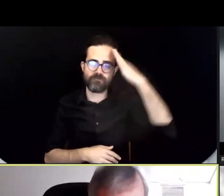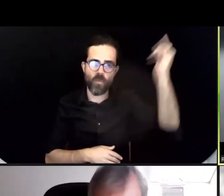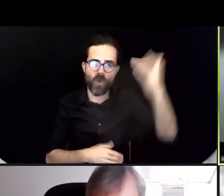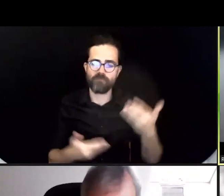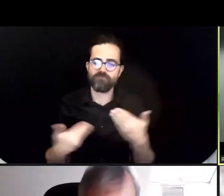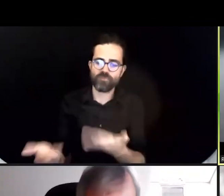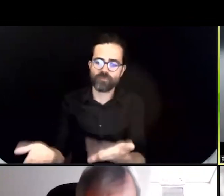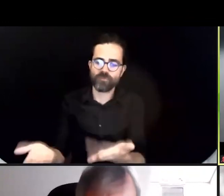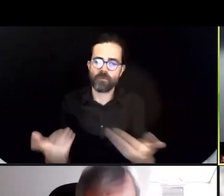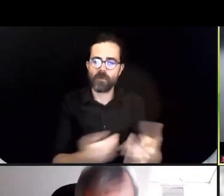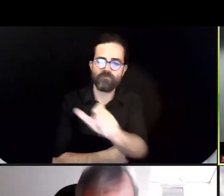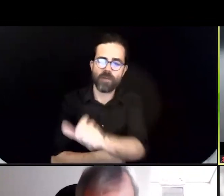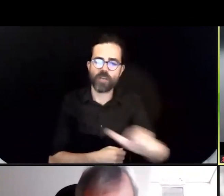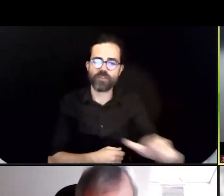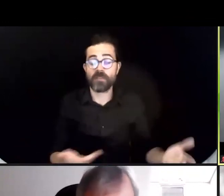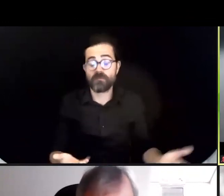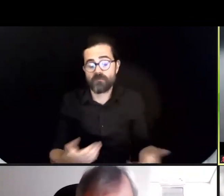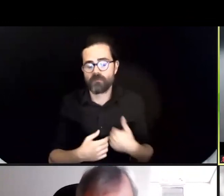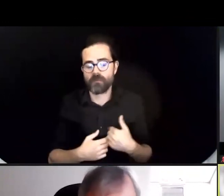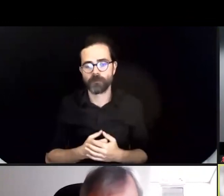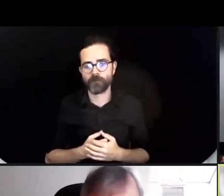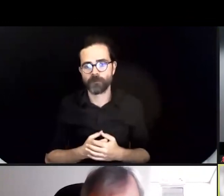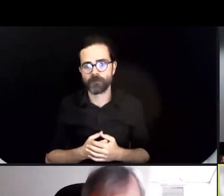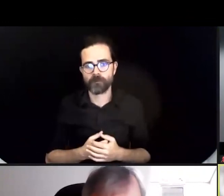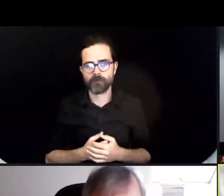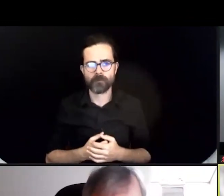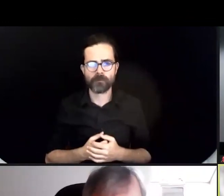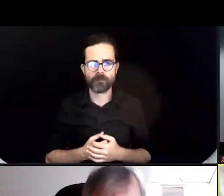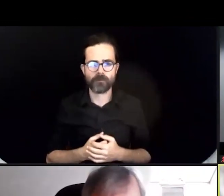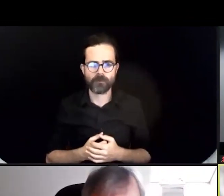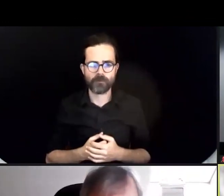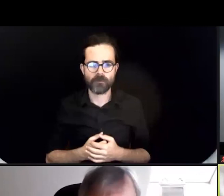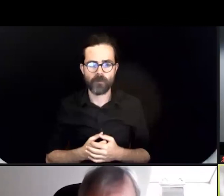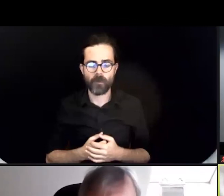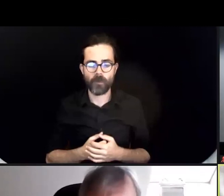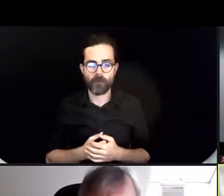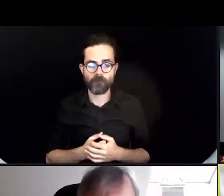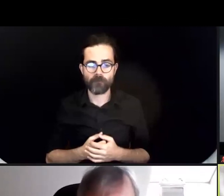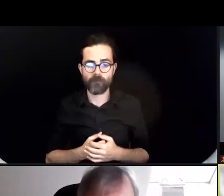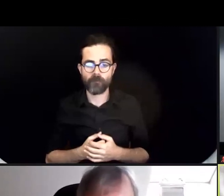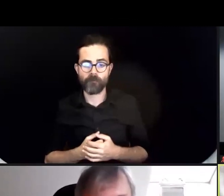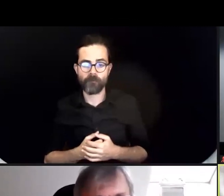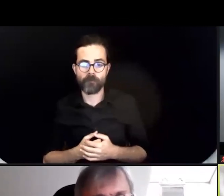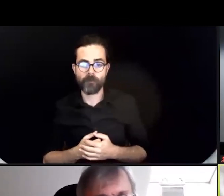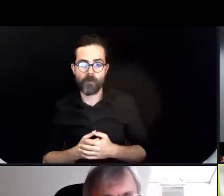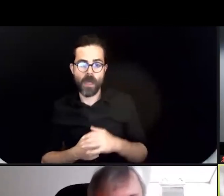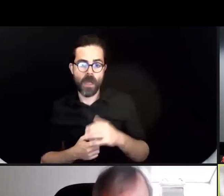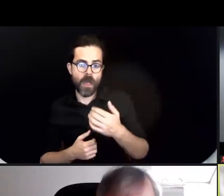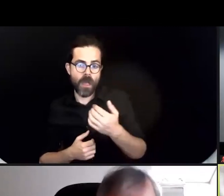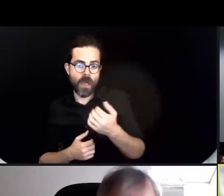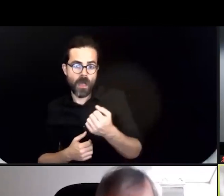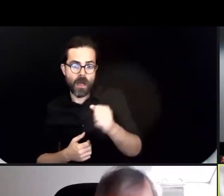Thank you. And Anna? Yeah, I just want to add, in a Spanish national level, we have